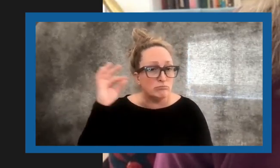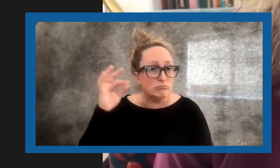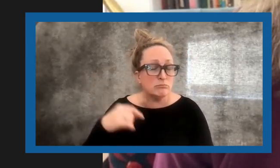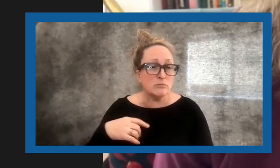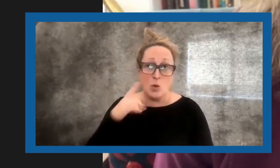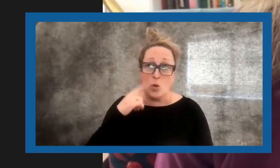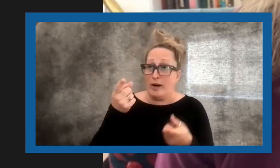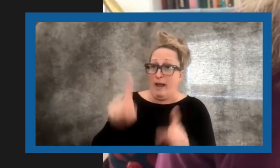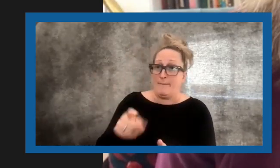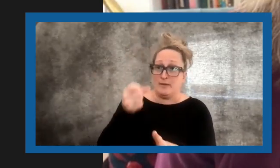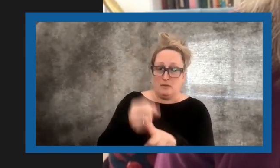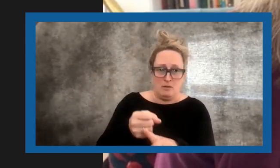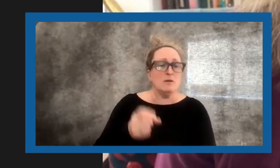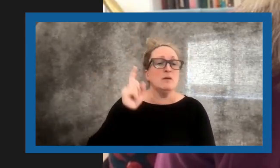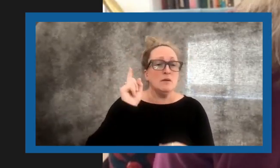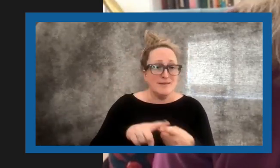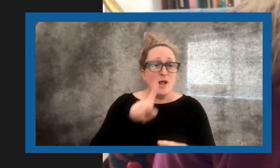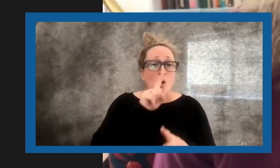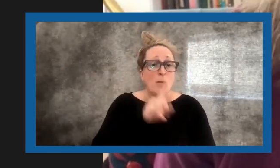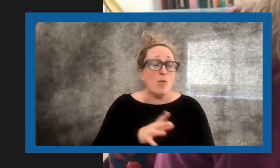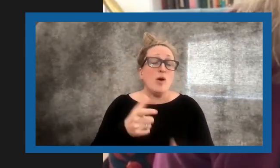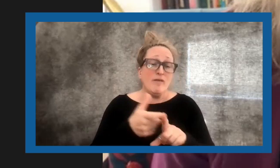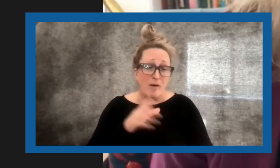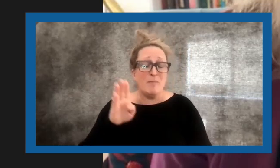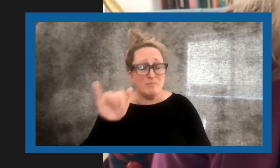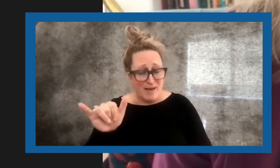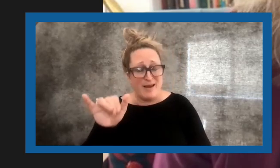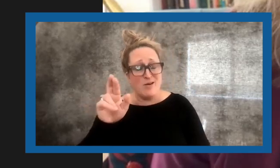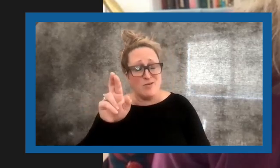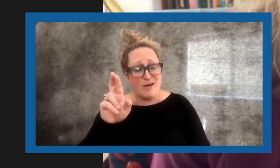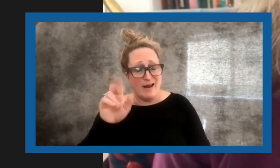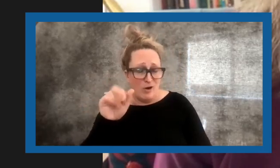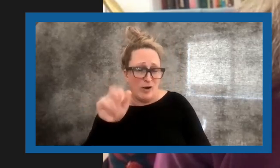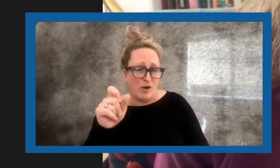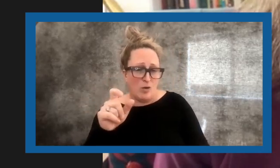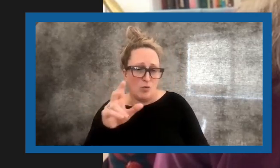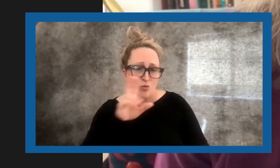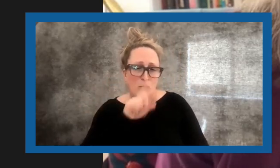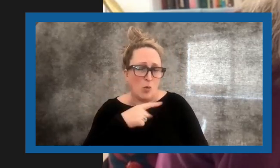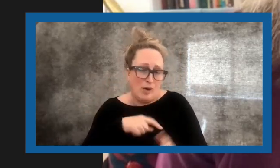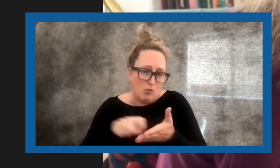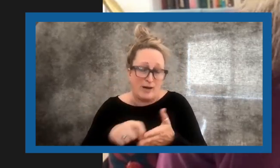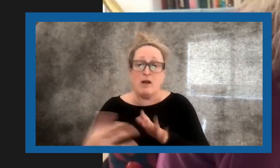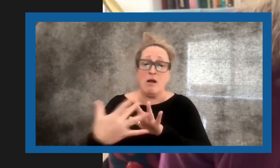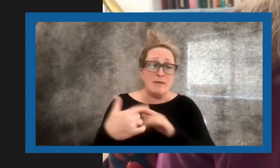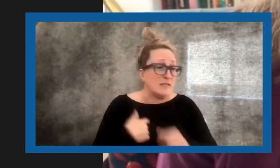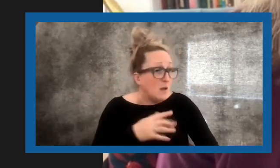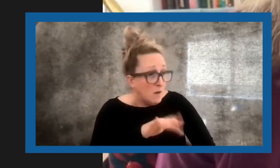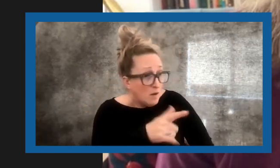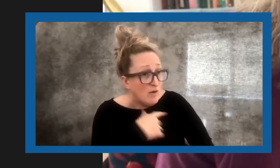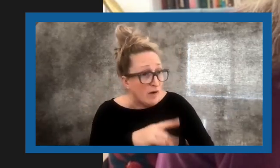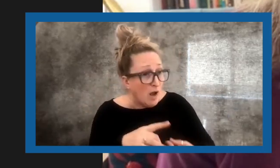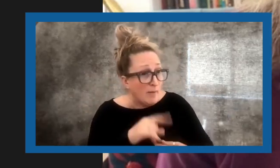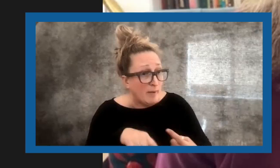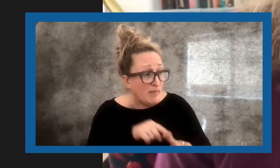or it happened until a reporter from the Bay Area Reporter, where I also write, contacted me and say, "So do you have a